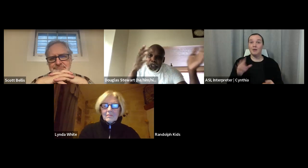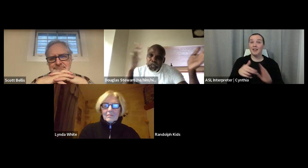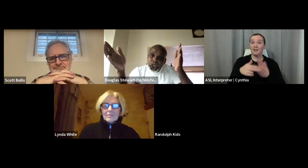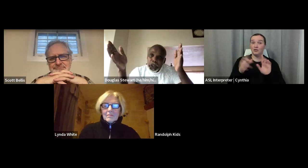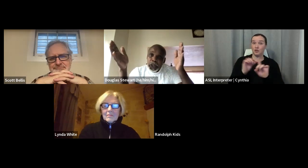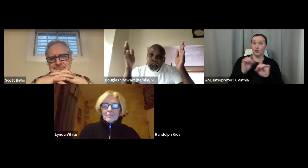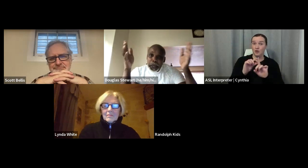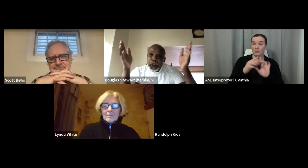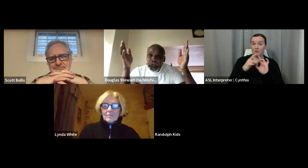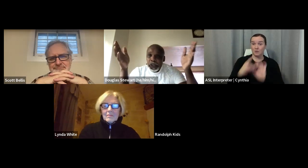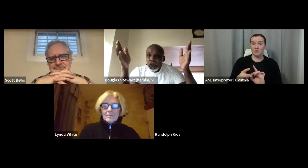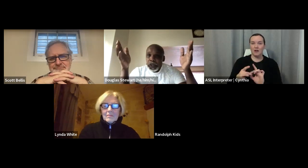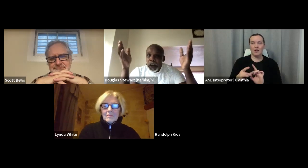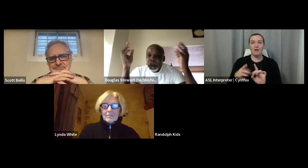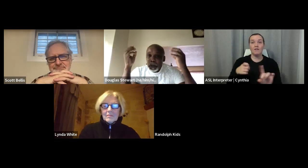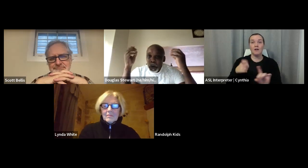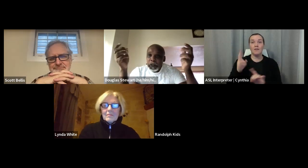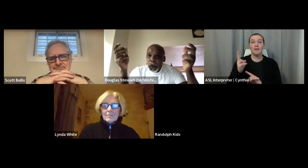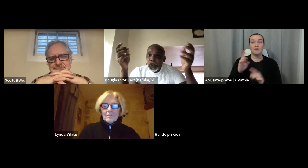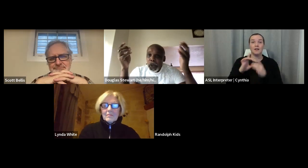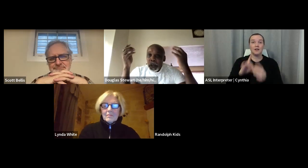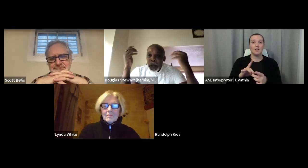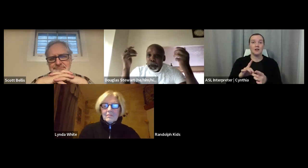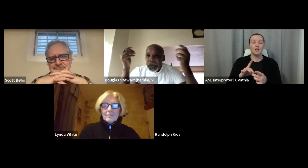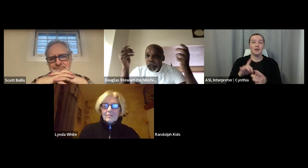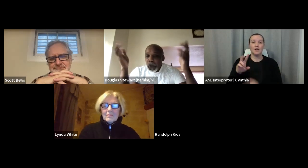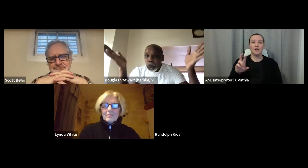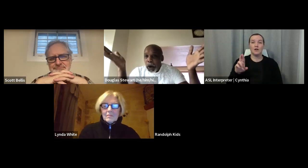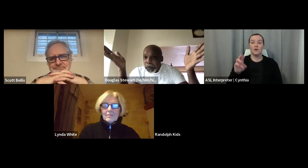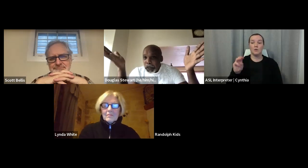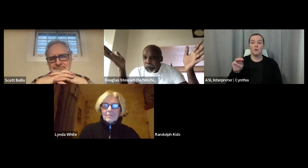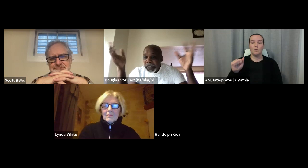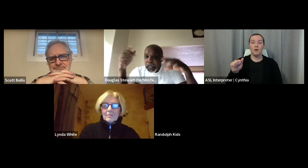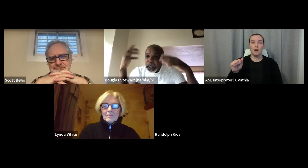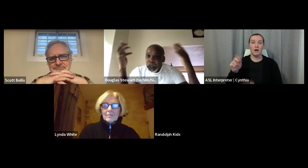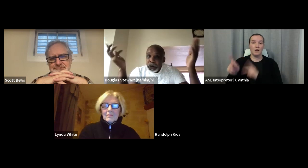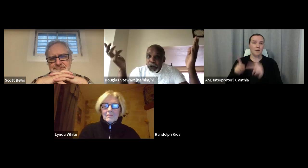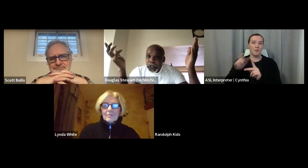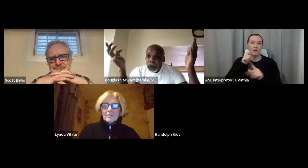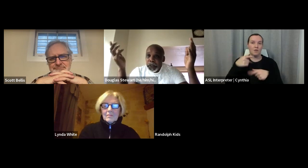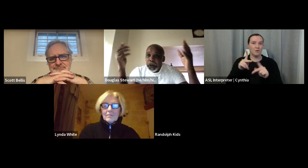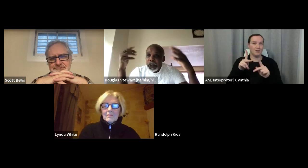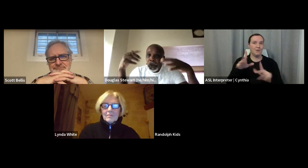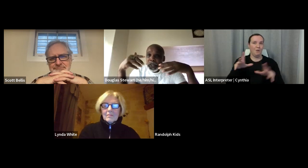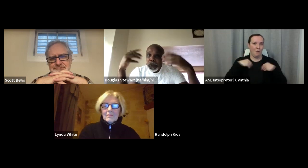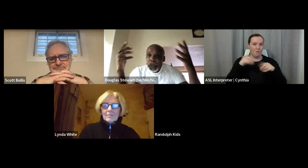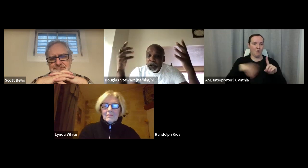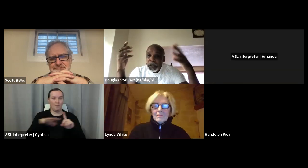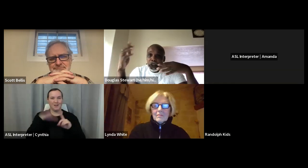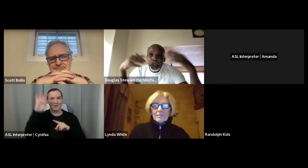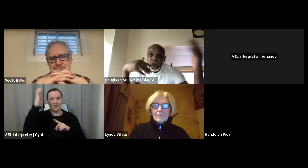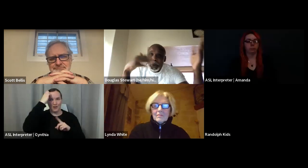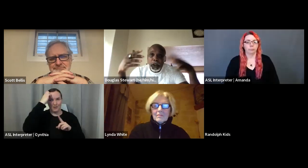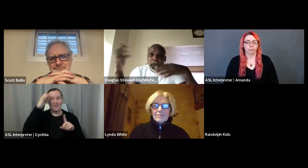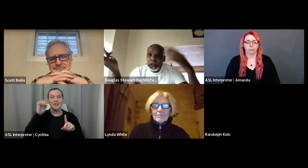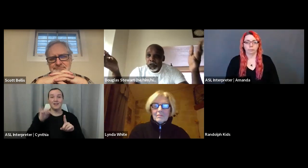and association came from the histories of Roma folks not being allowed to own property, particularly in Europe when they were there. And so as a result,